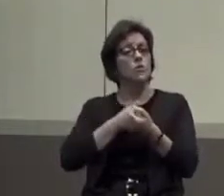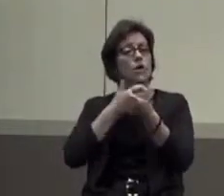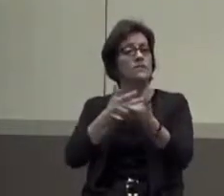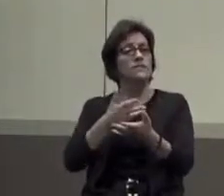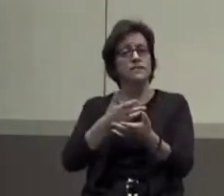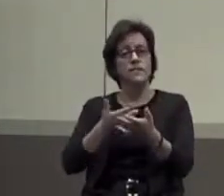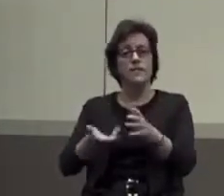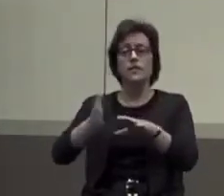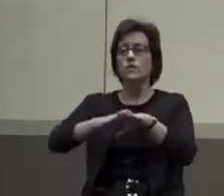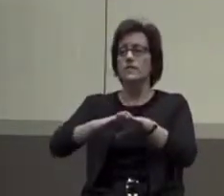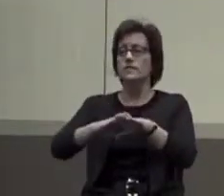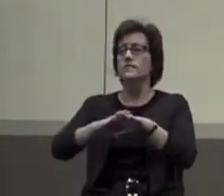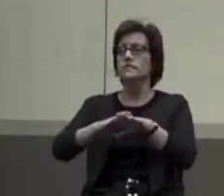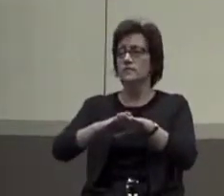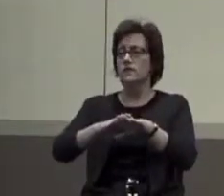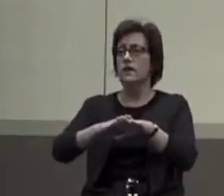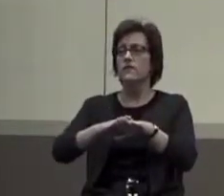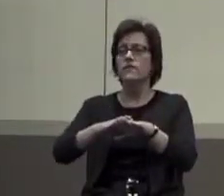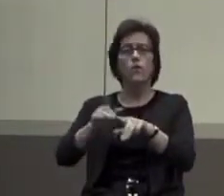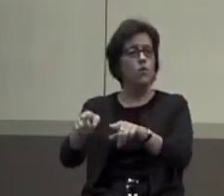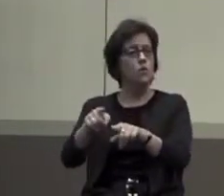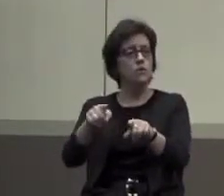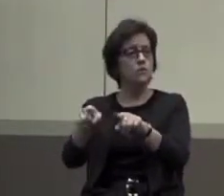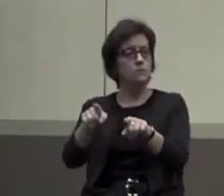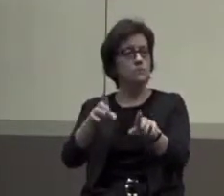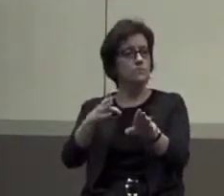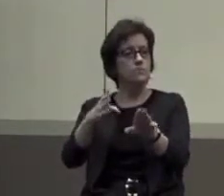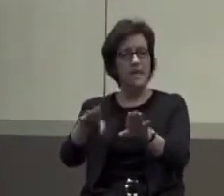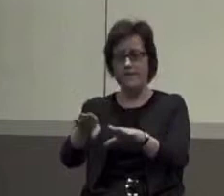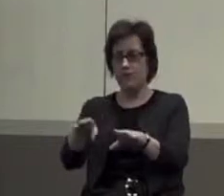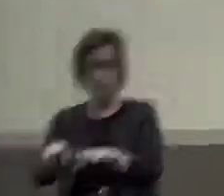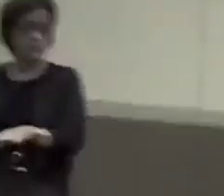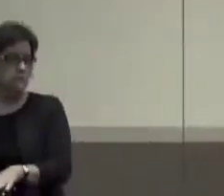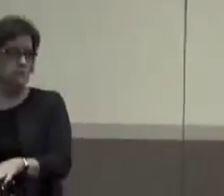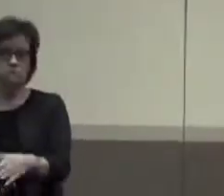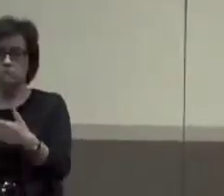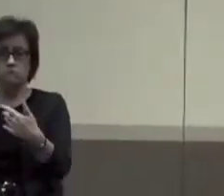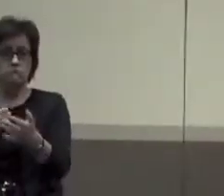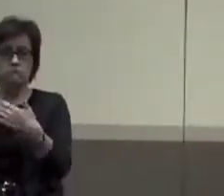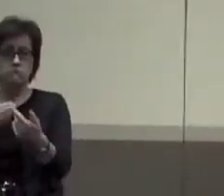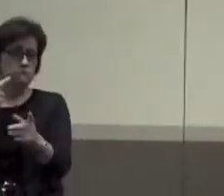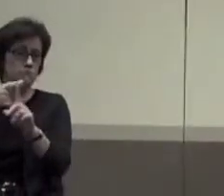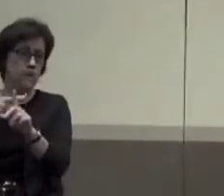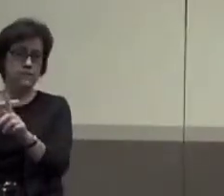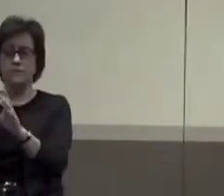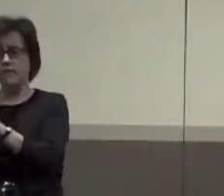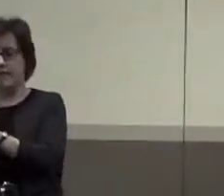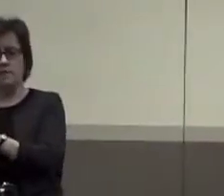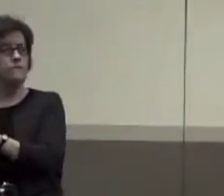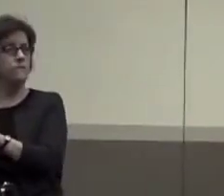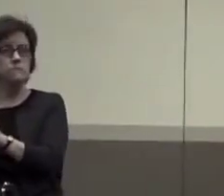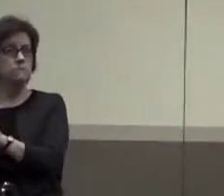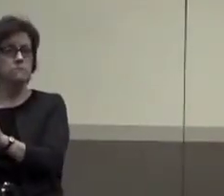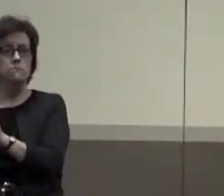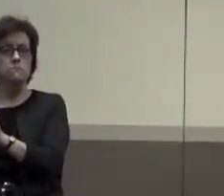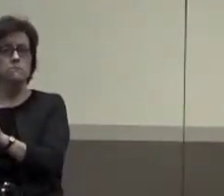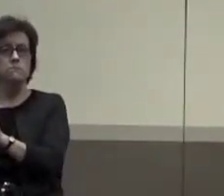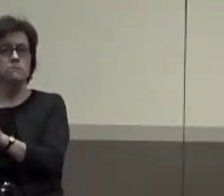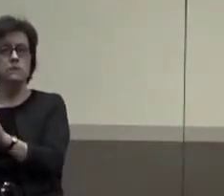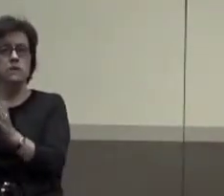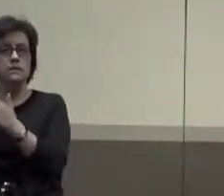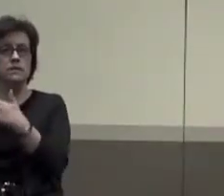behavior's occurrence. Okay, it doesn't matter whether the behavior is positive or negative, it doesn't matter.